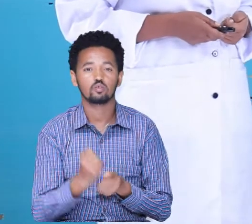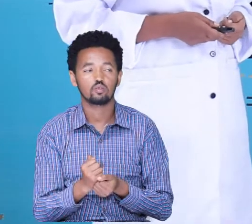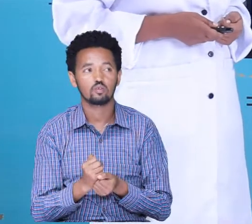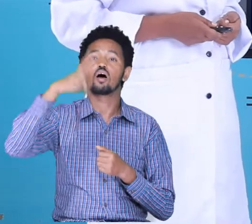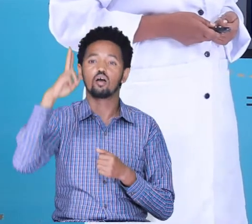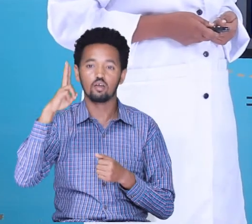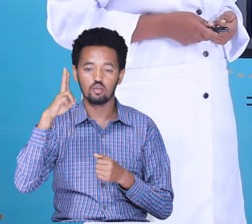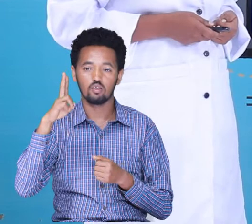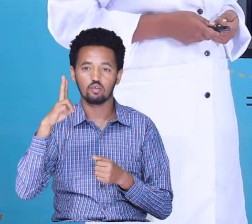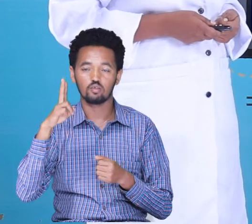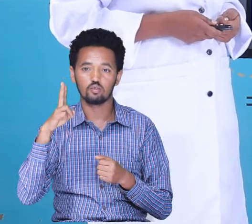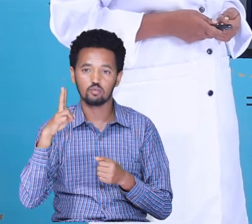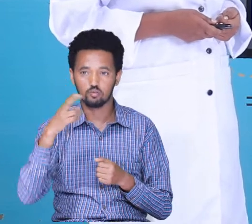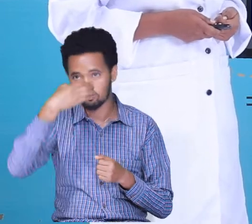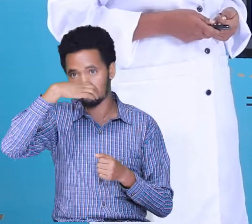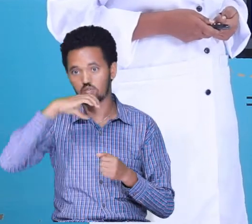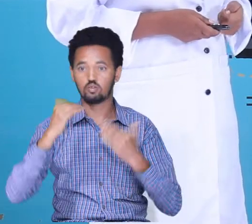temperature.